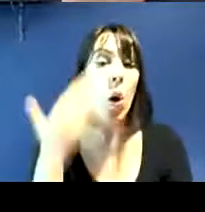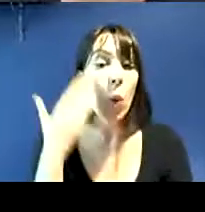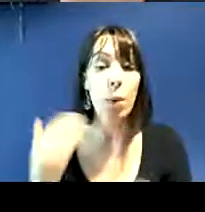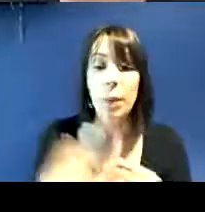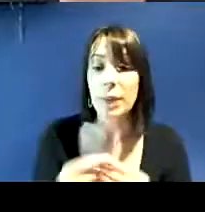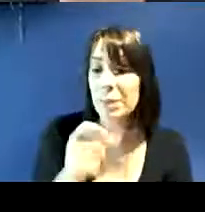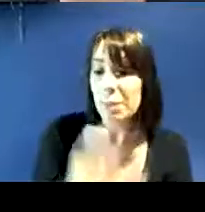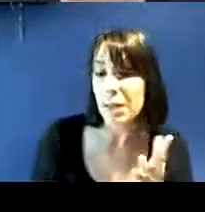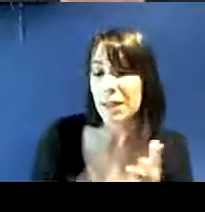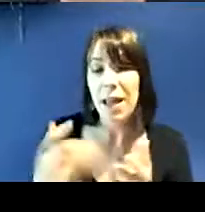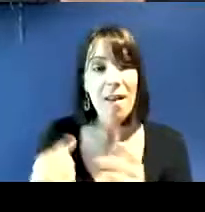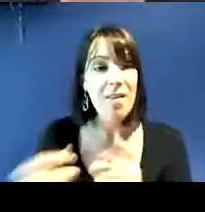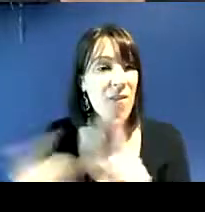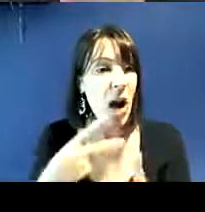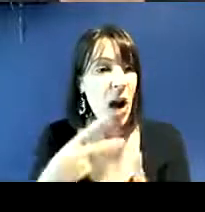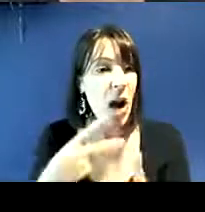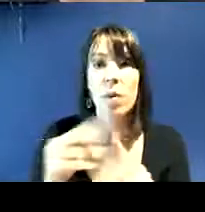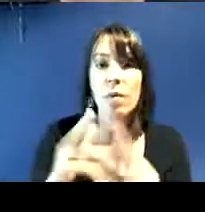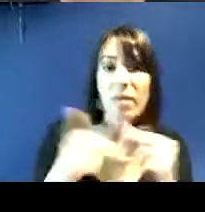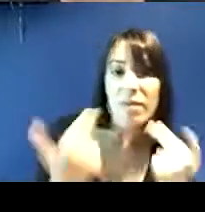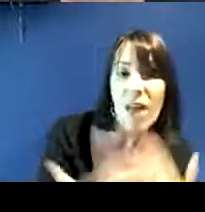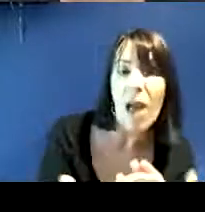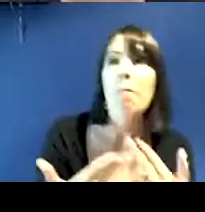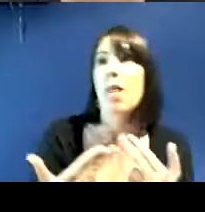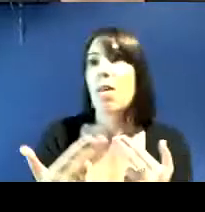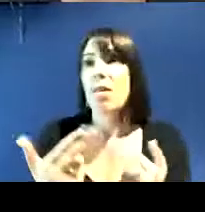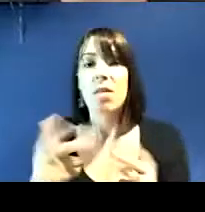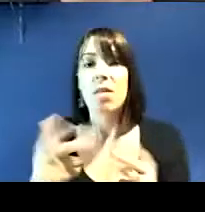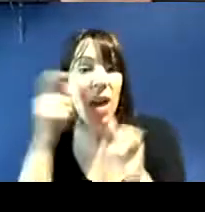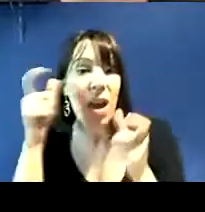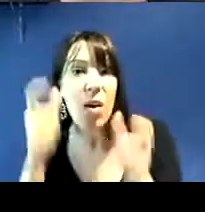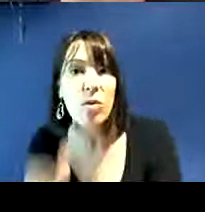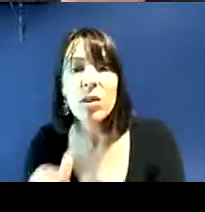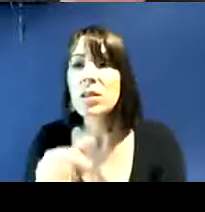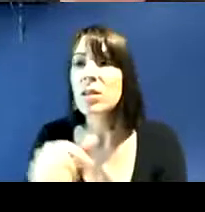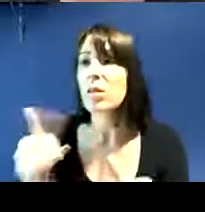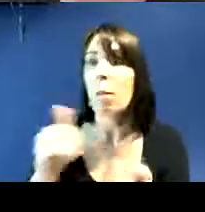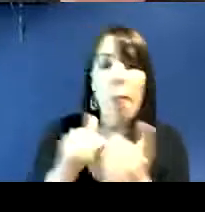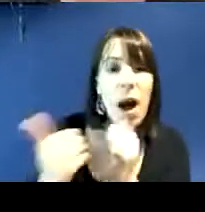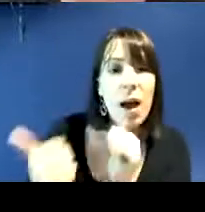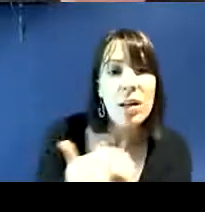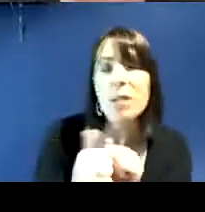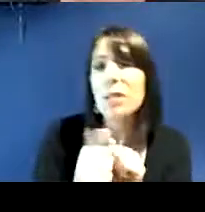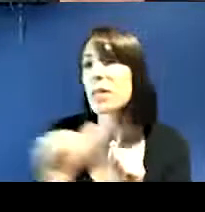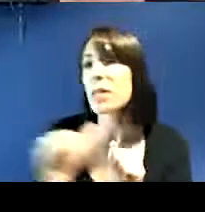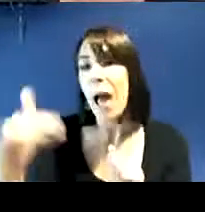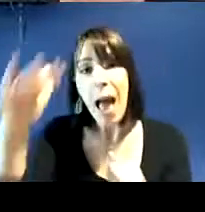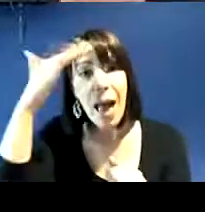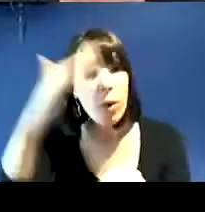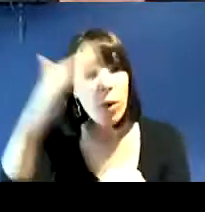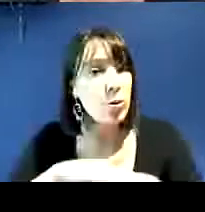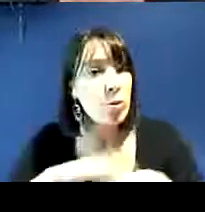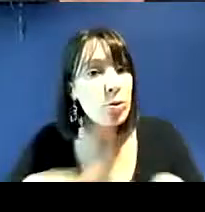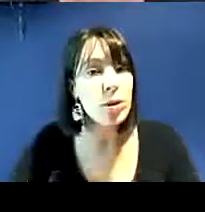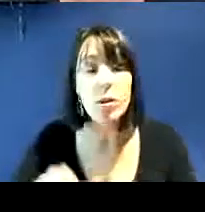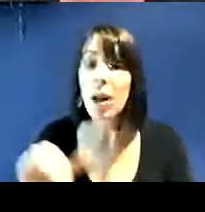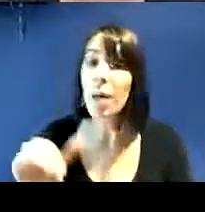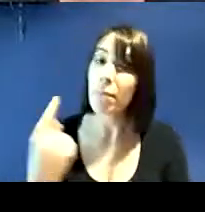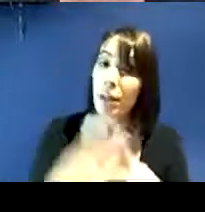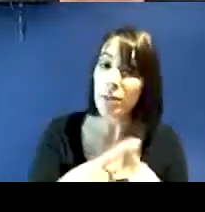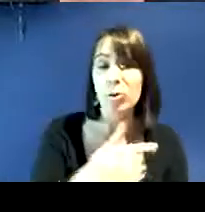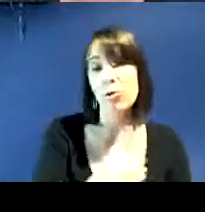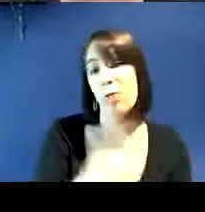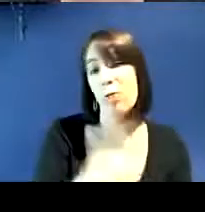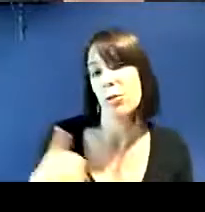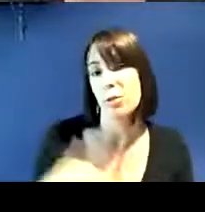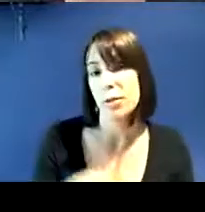from parents and other family members, from intimate partners, from adult children, and from strangers. This